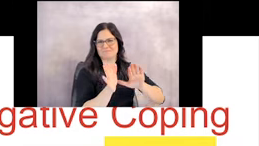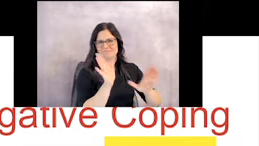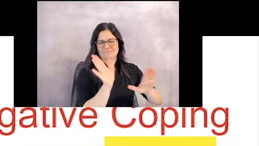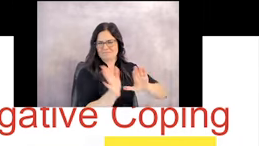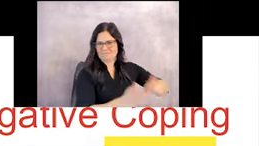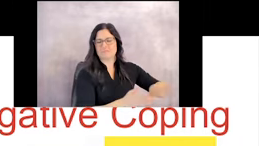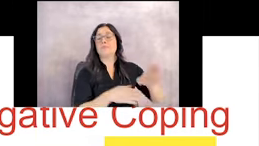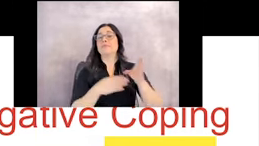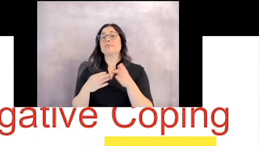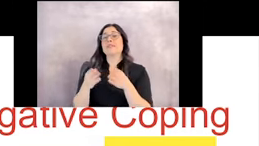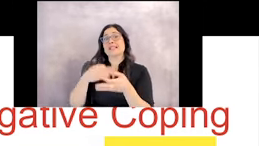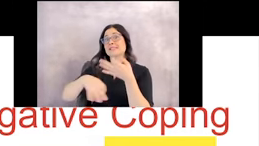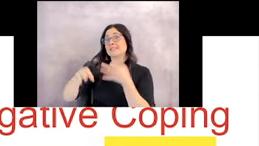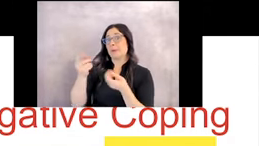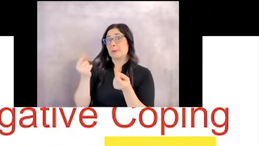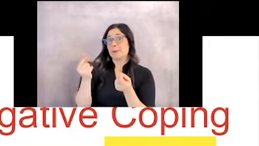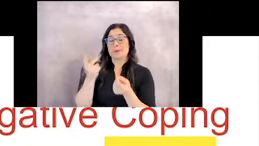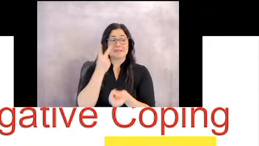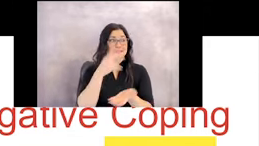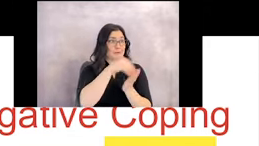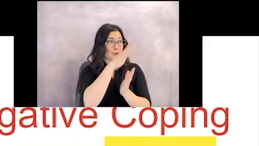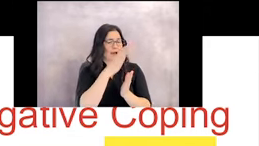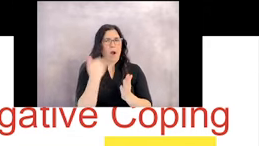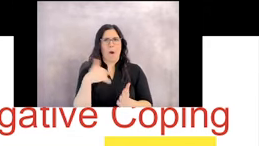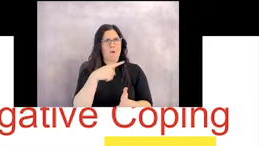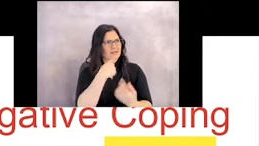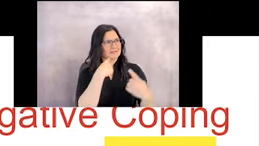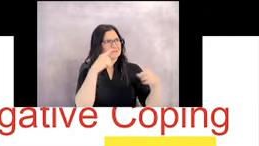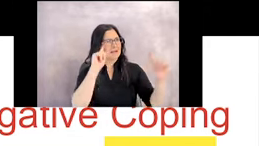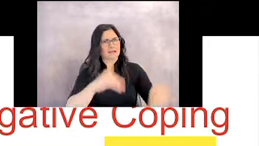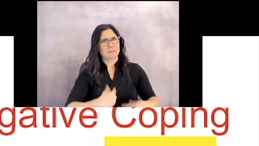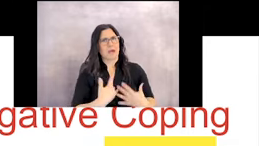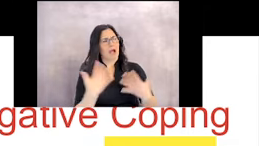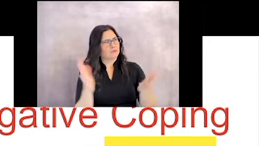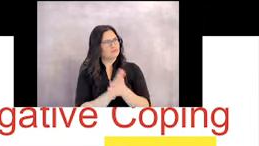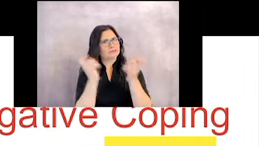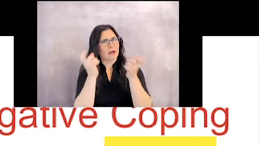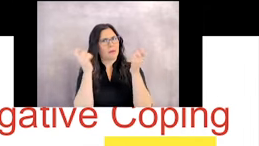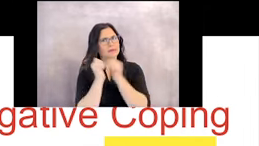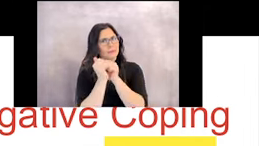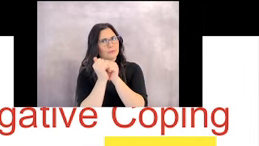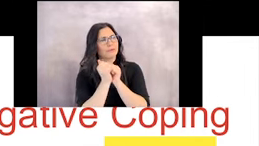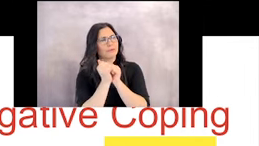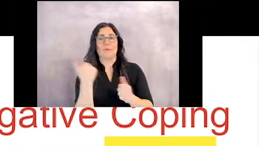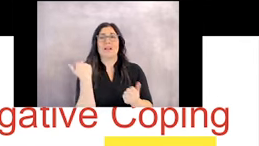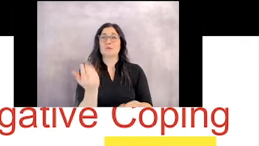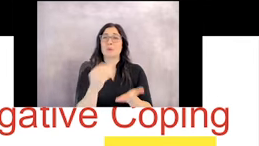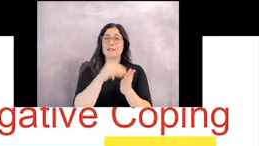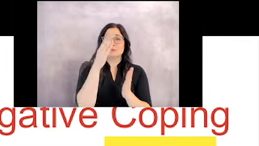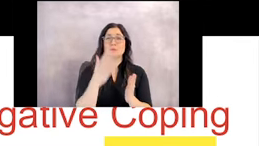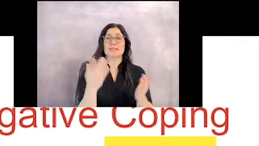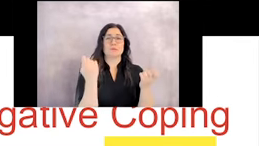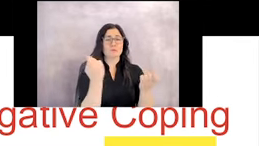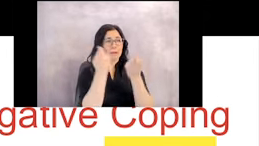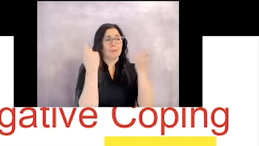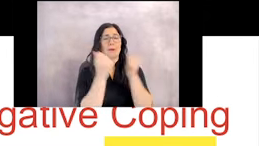can celebrate those students who have been inspirational, because we have so many of them, so many